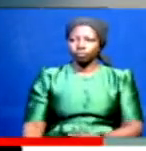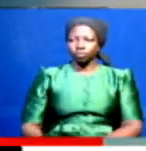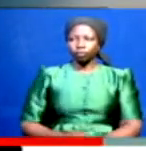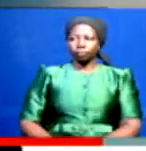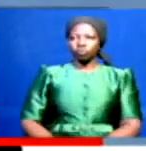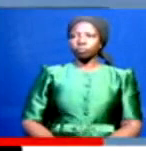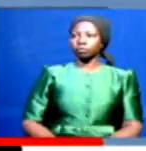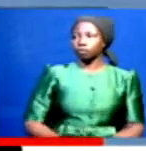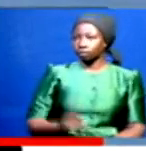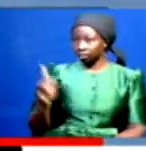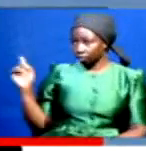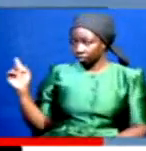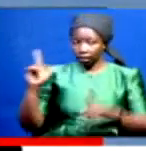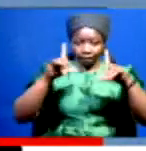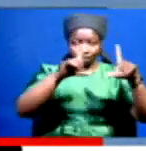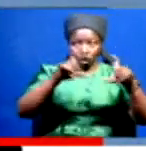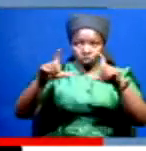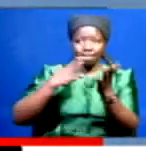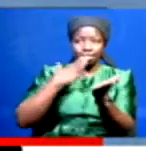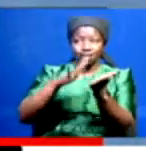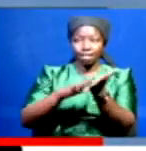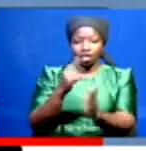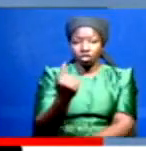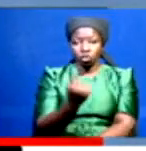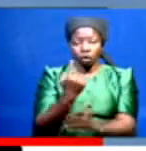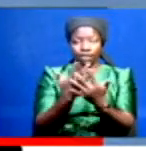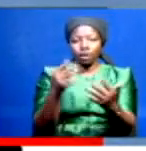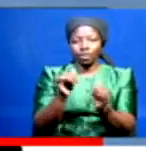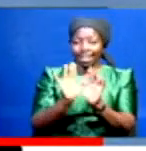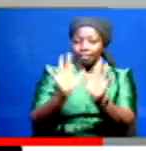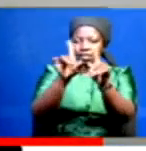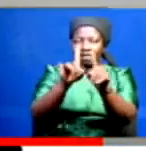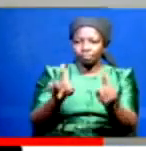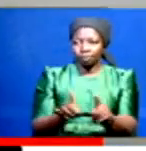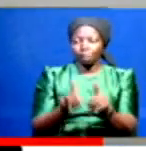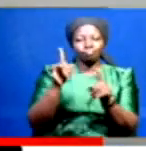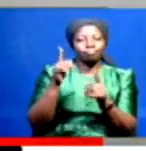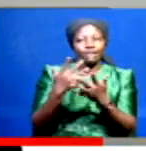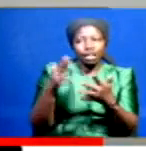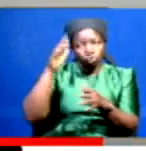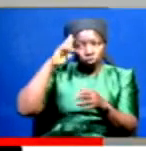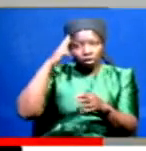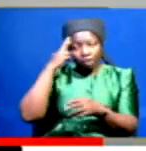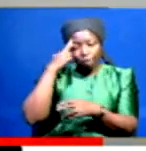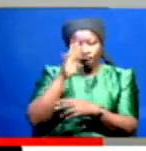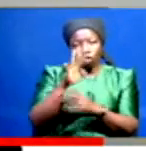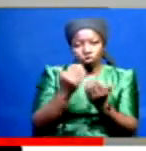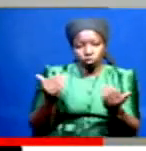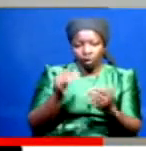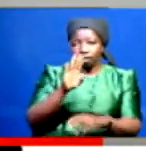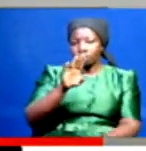These photos and a letter are the only tangible things left as a reminder of the four children of Benson Mutimba.